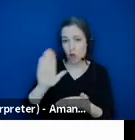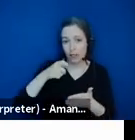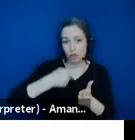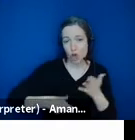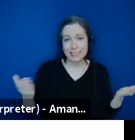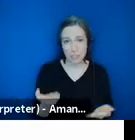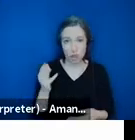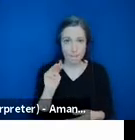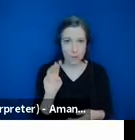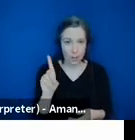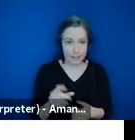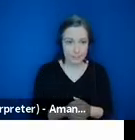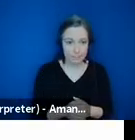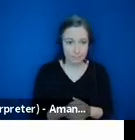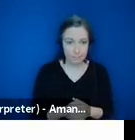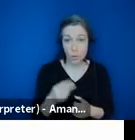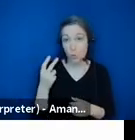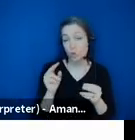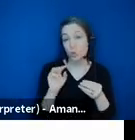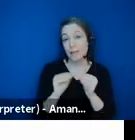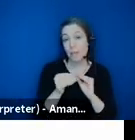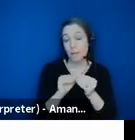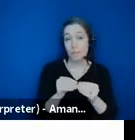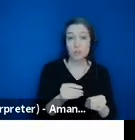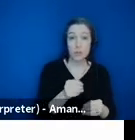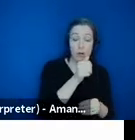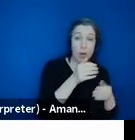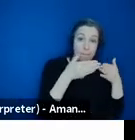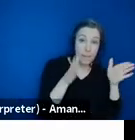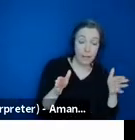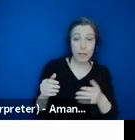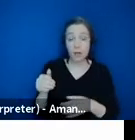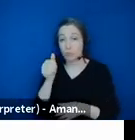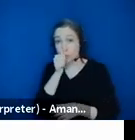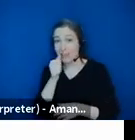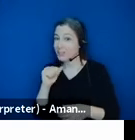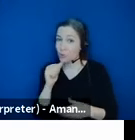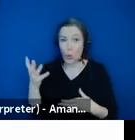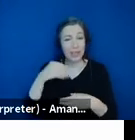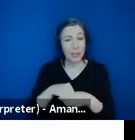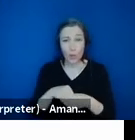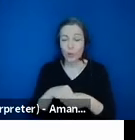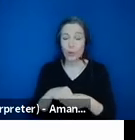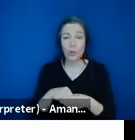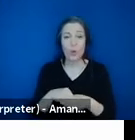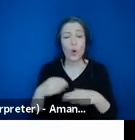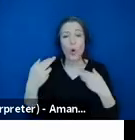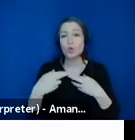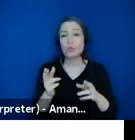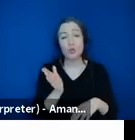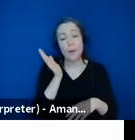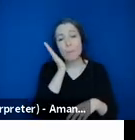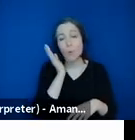those two numbers the public and private school do not include room and board. So if you're planning on living on campus, you'll probably be adding